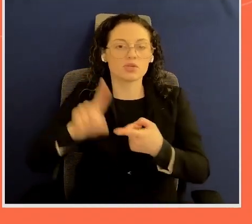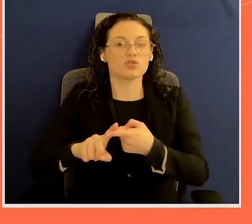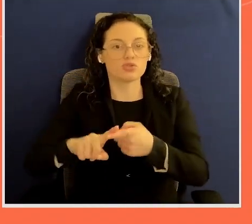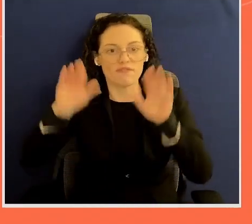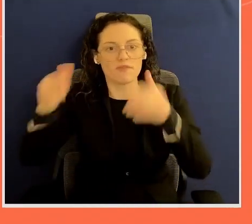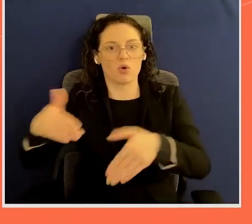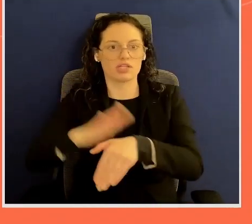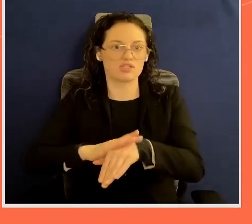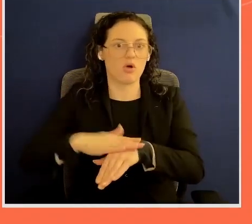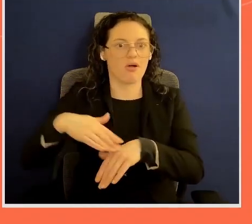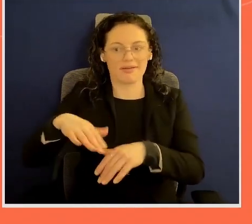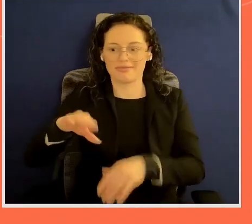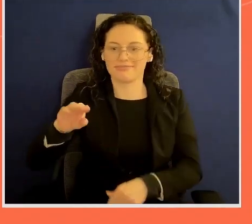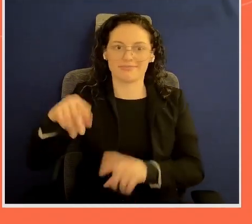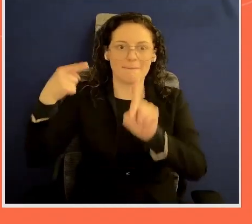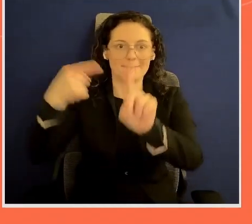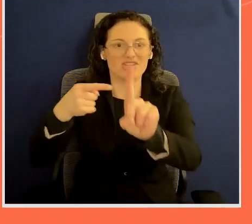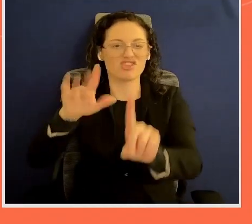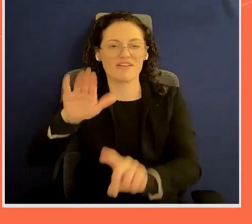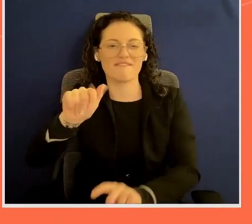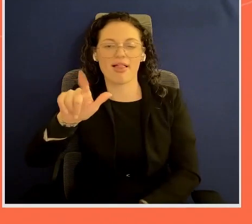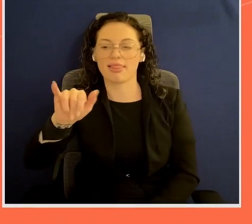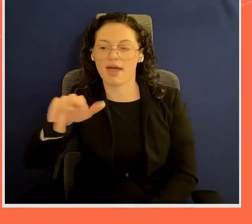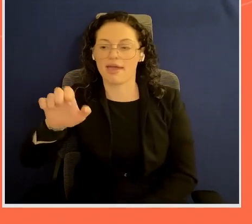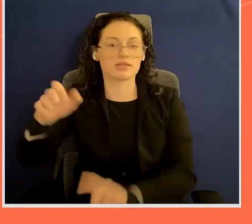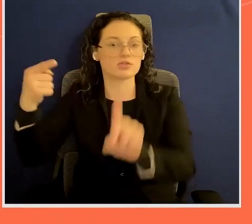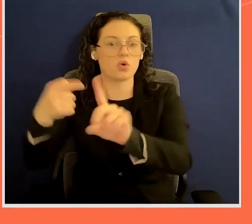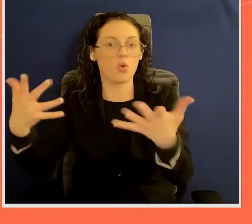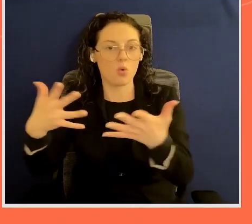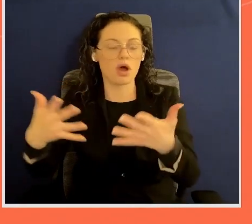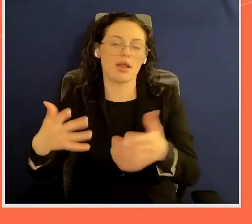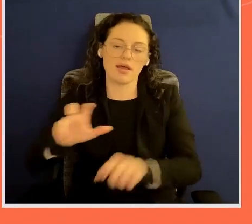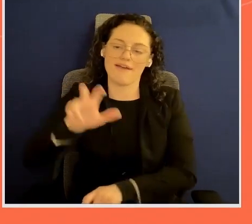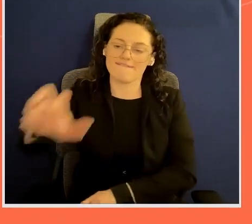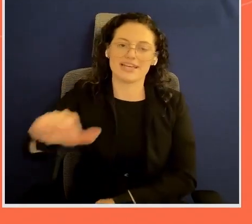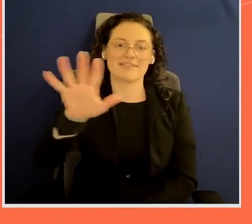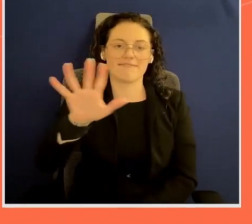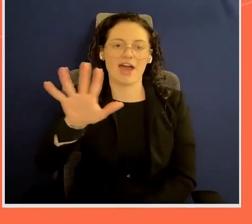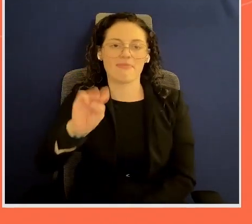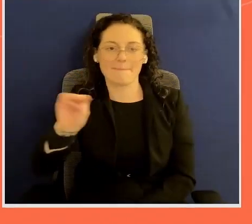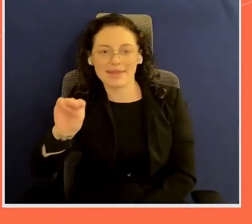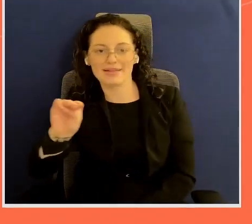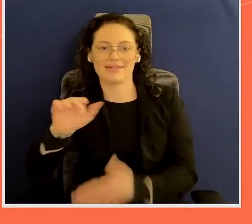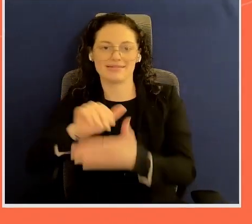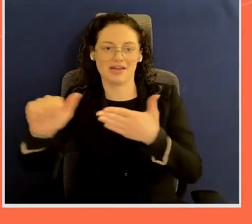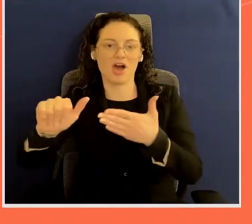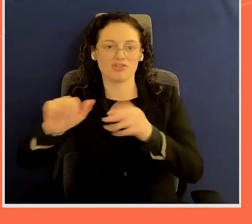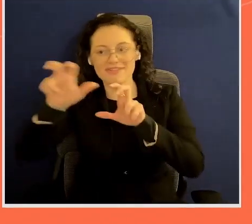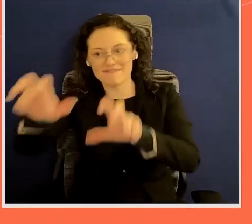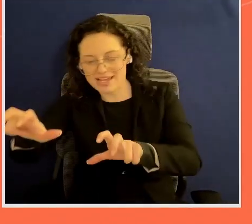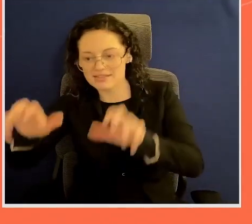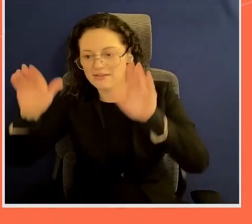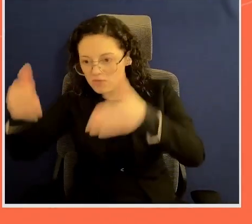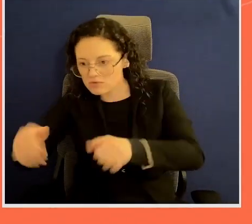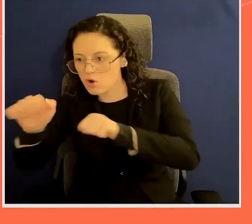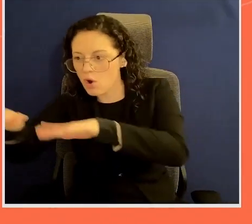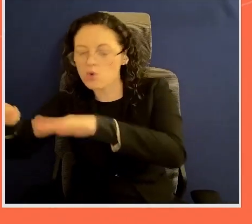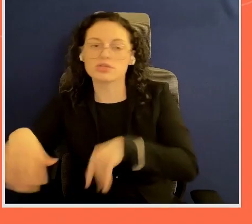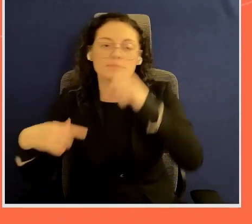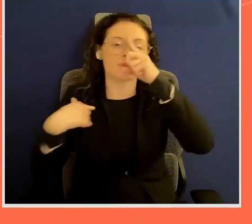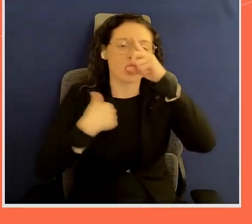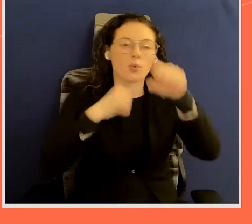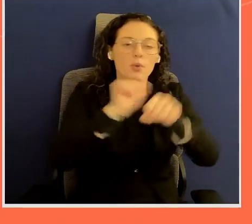countries comes on board. Because if not, the mathematics and the physics tell us we